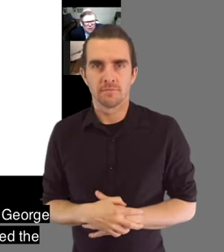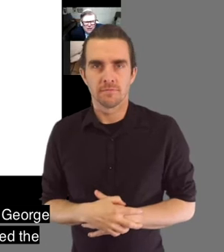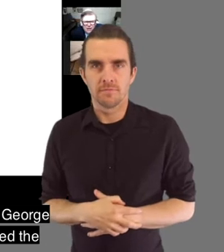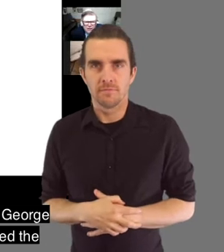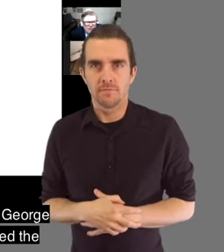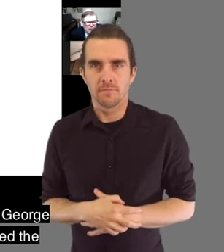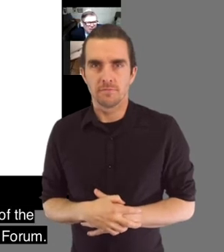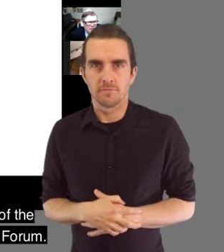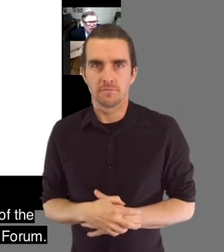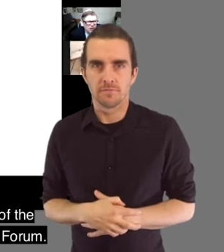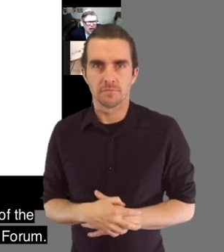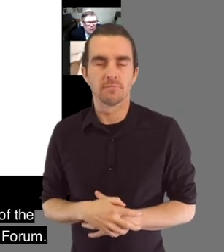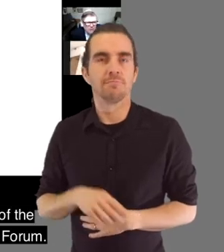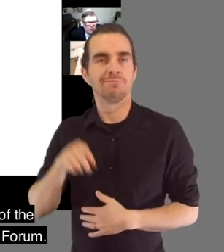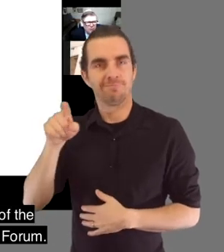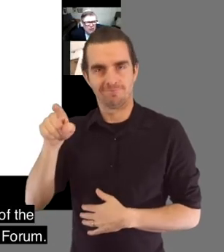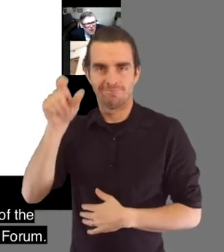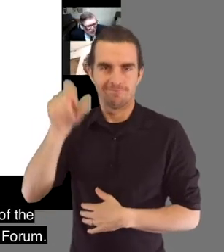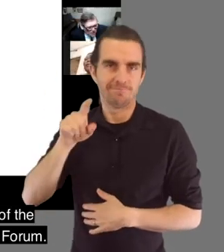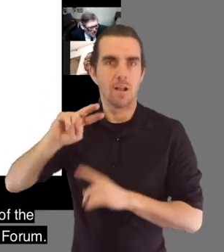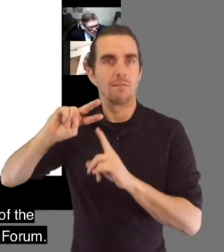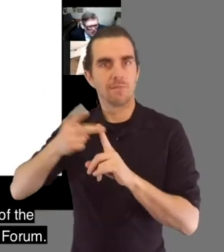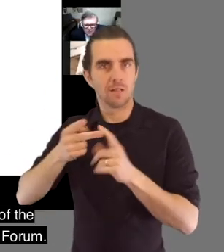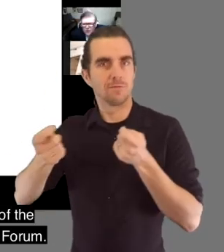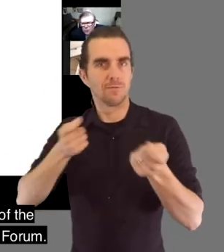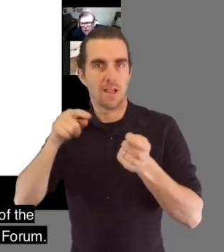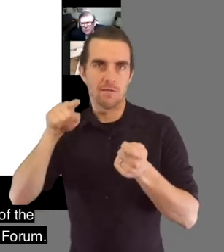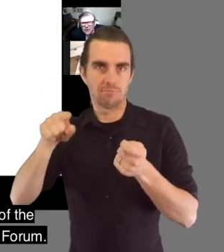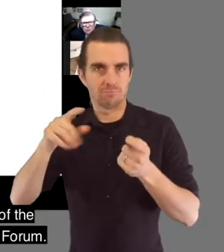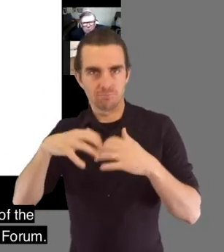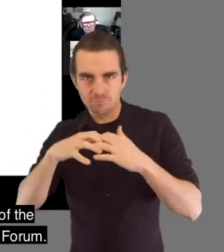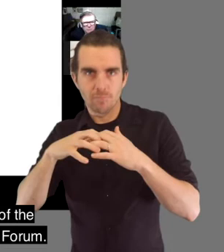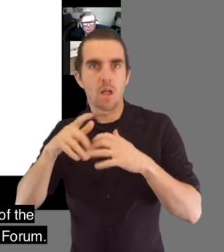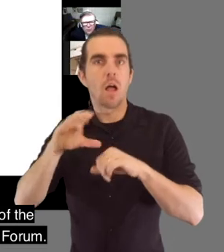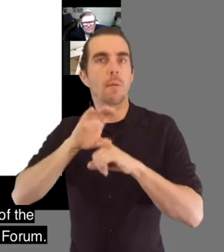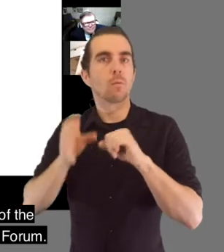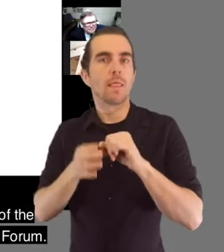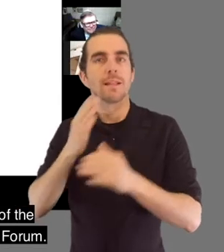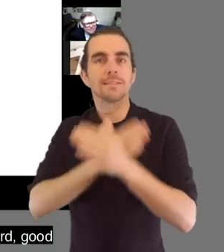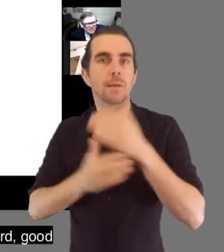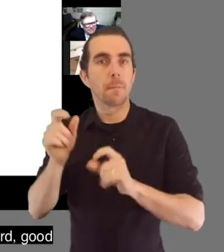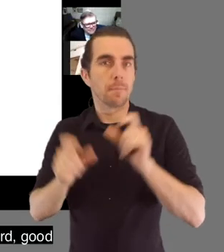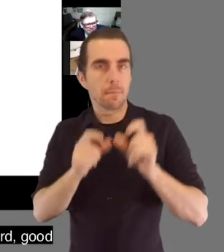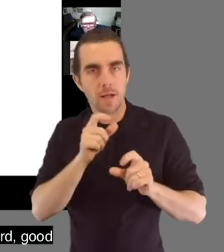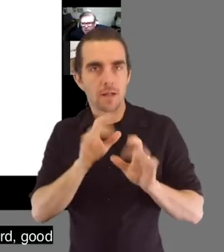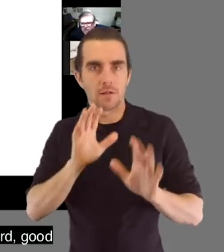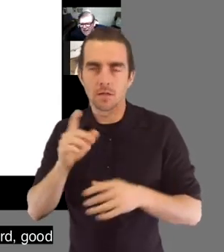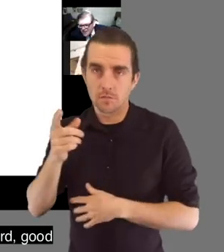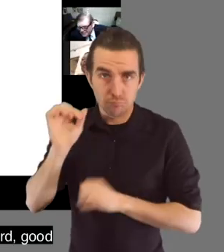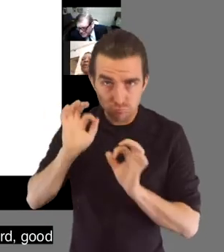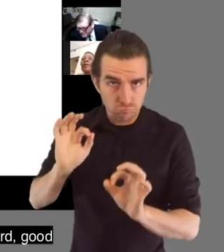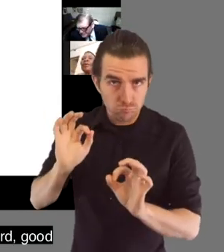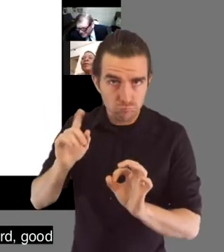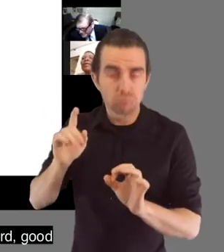was indeed the vice chair of the first incarnation of the Commonwealth Disabled People's Forum. You with us,